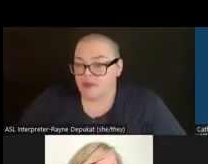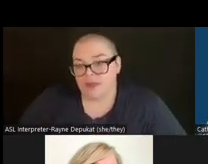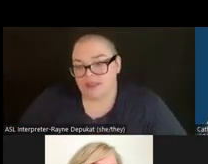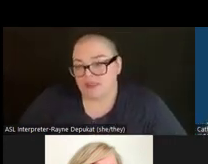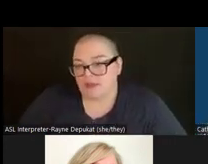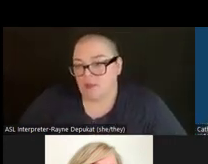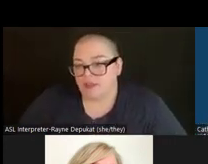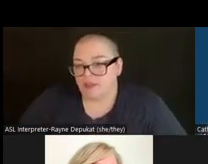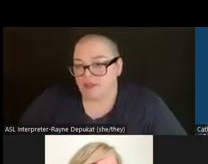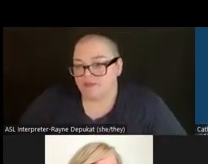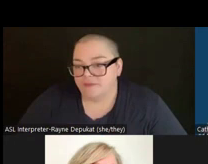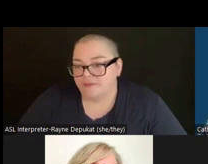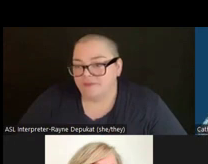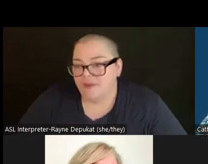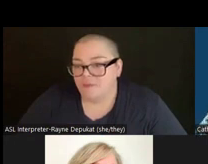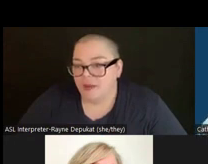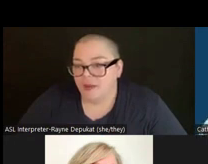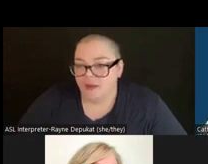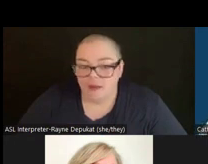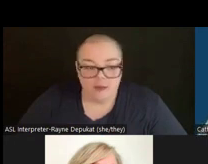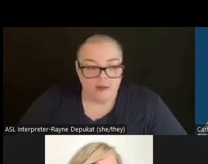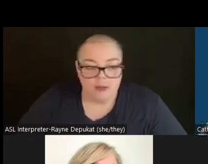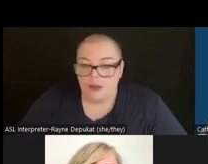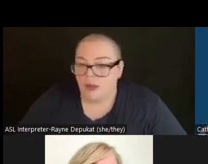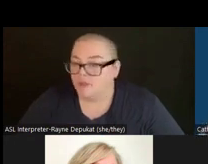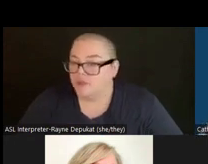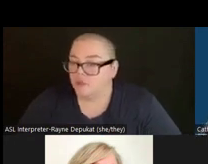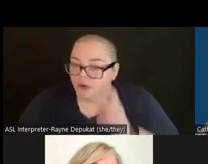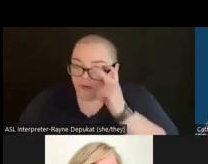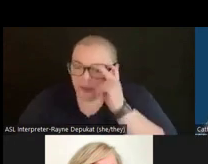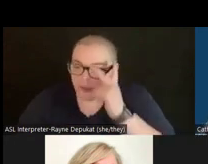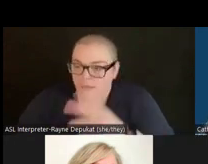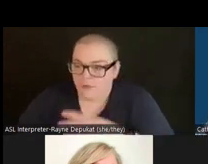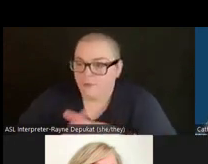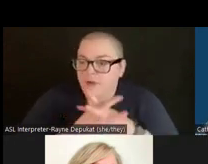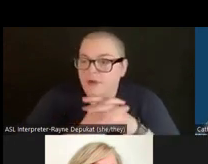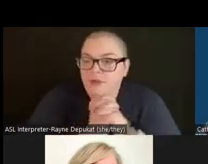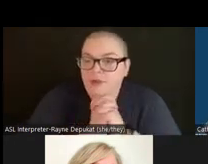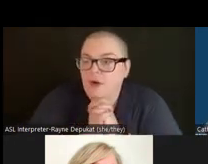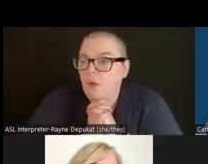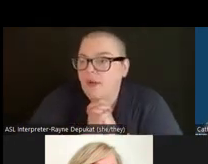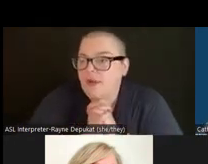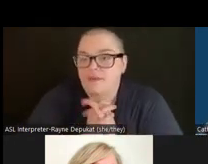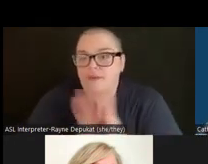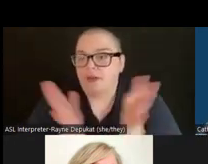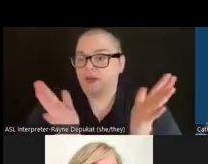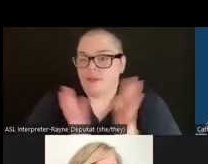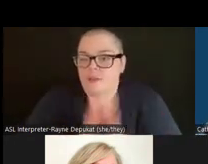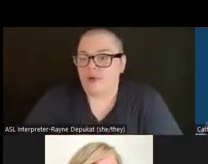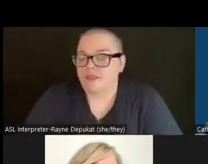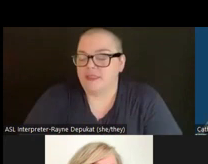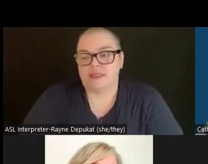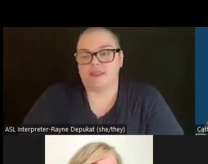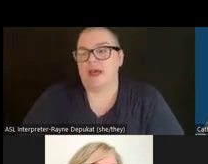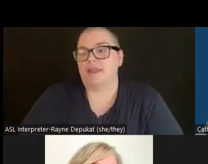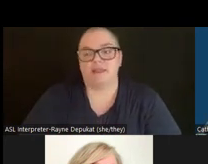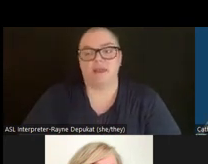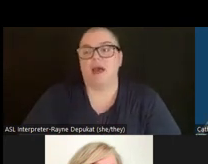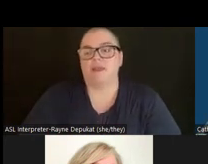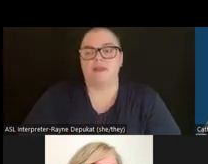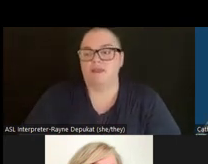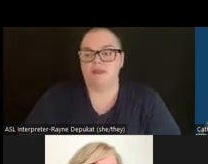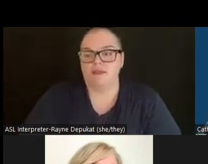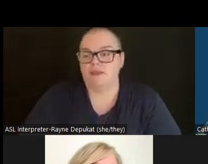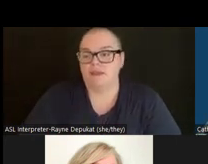So this might be a silly question, but I'm just wondering if, what if the president decides